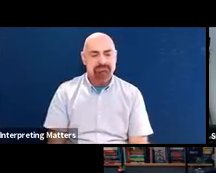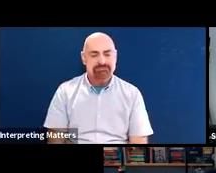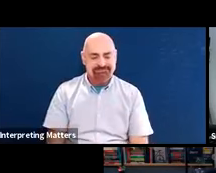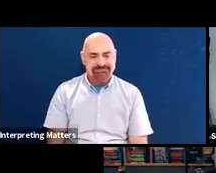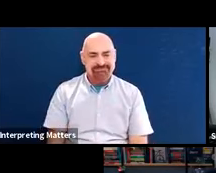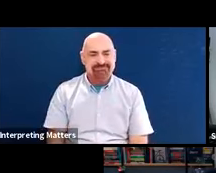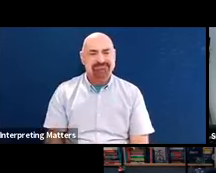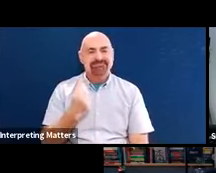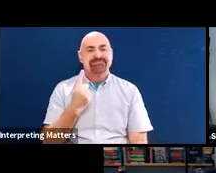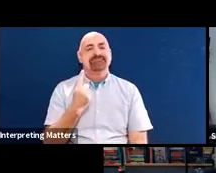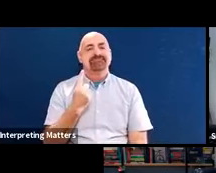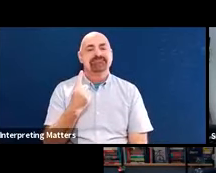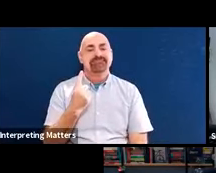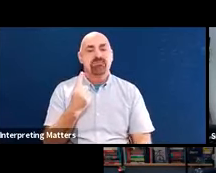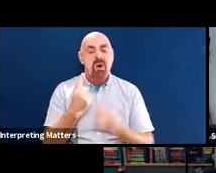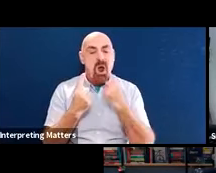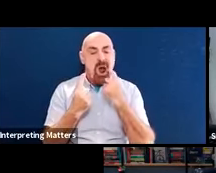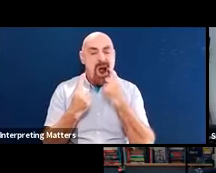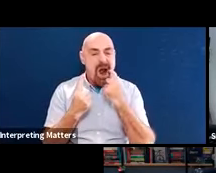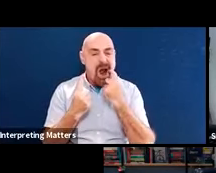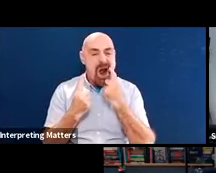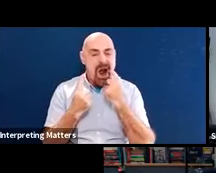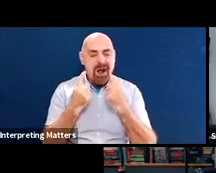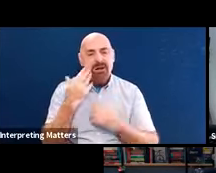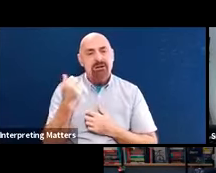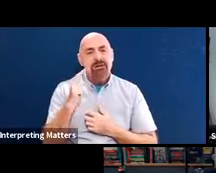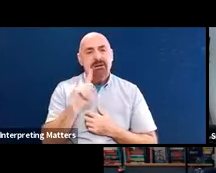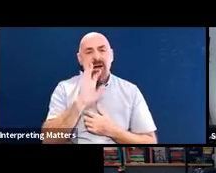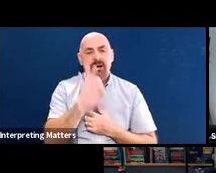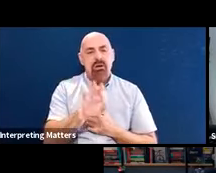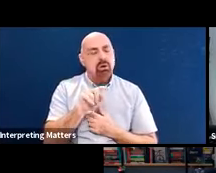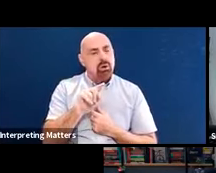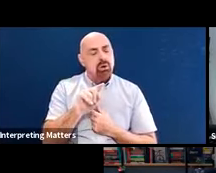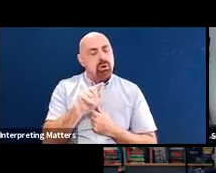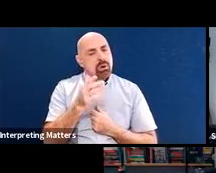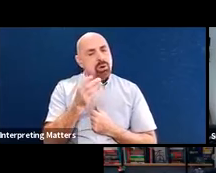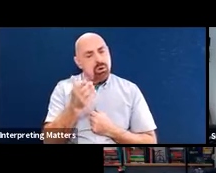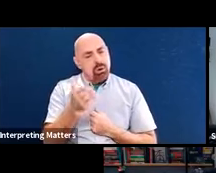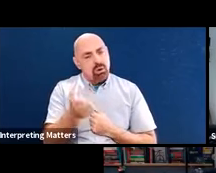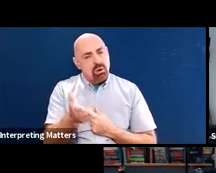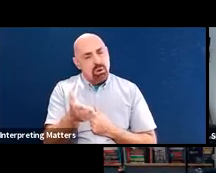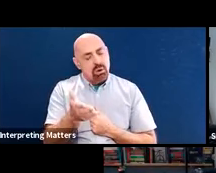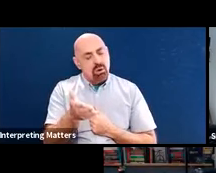One question actually that just came in recently, do you have insights on which